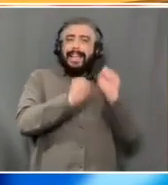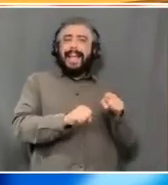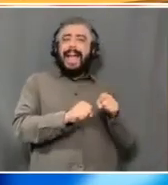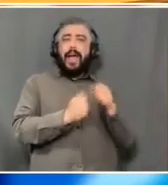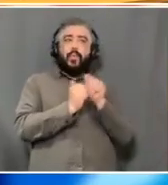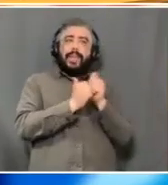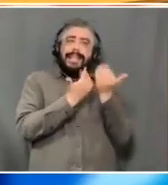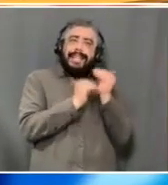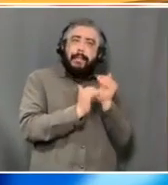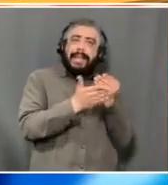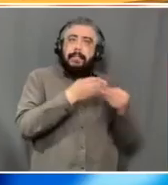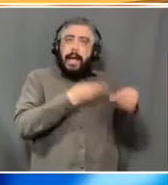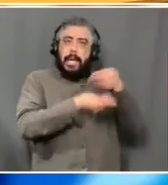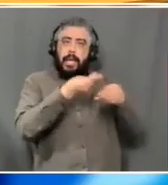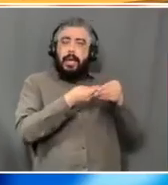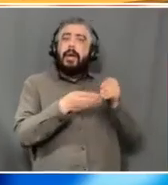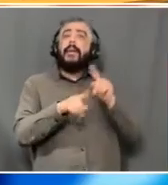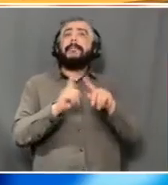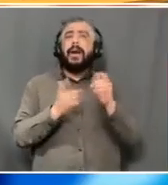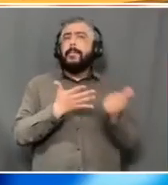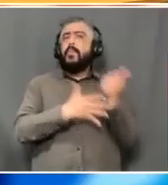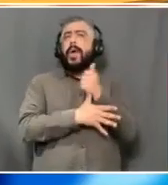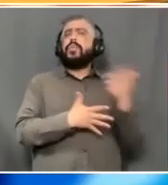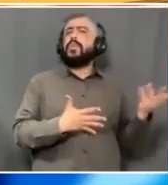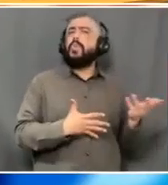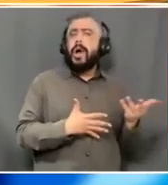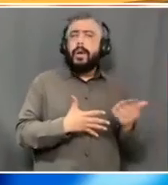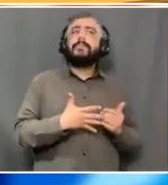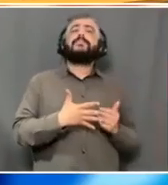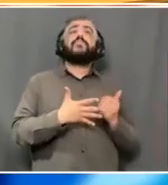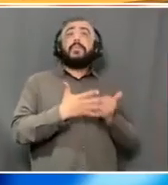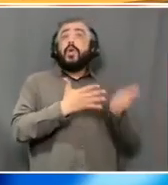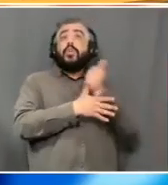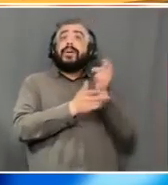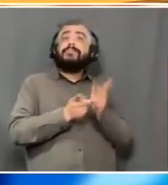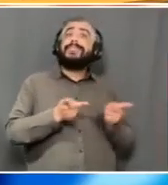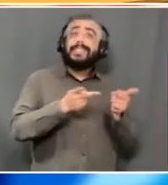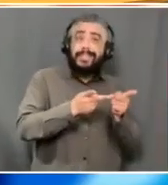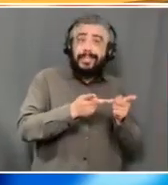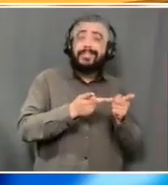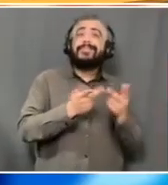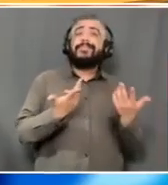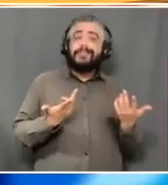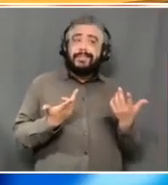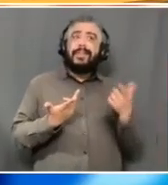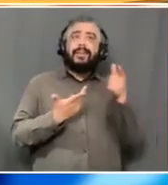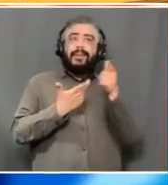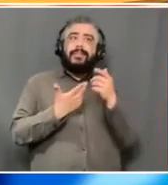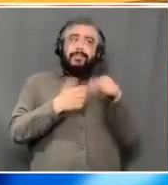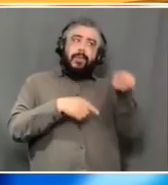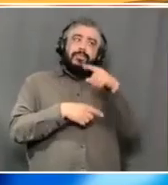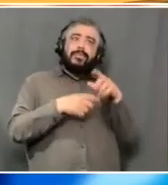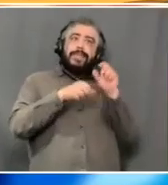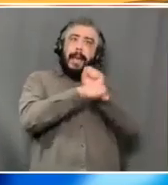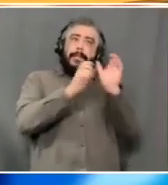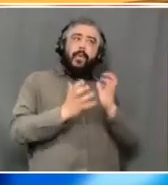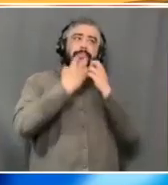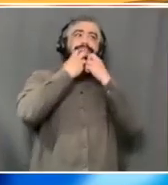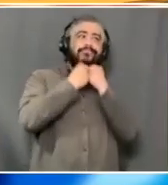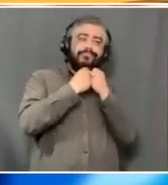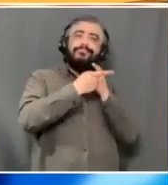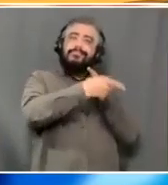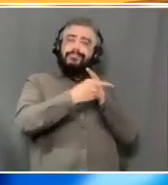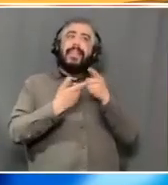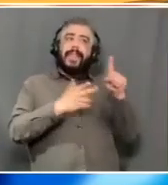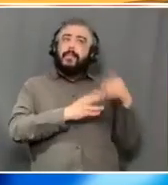provided, prioritized positions, the valued employees that provide the vast majority